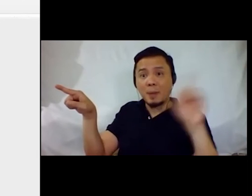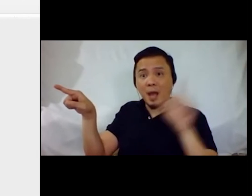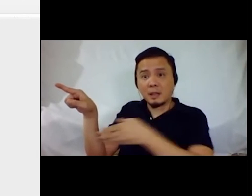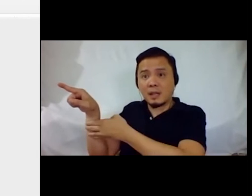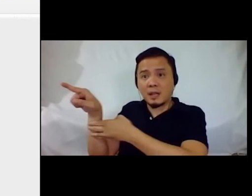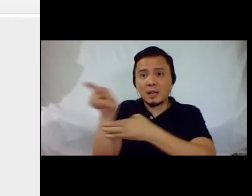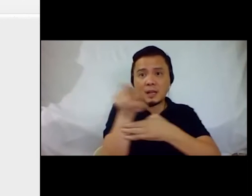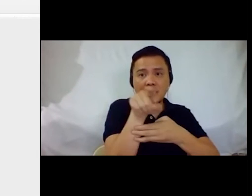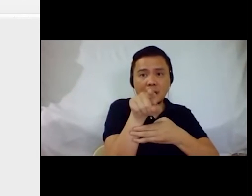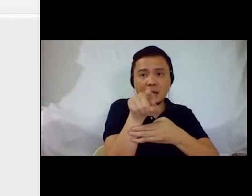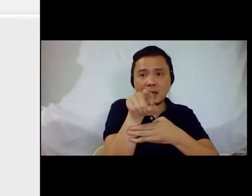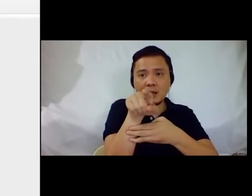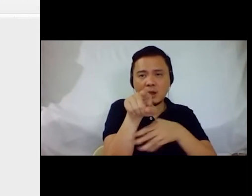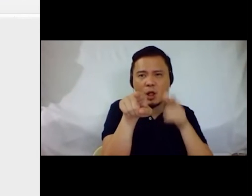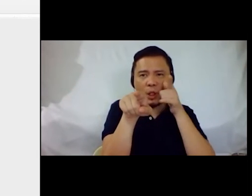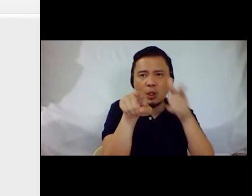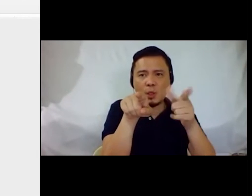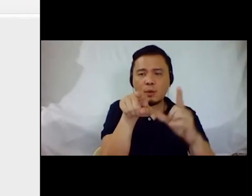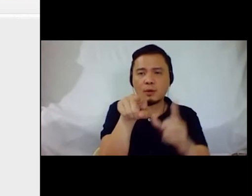the hand is going to be very big.